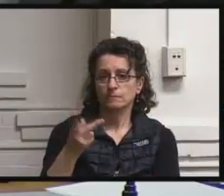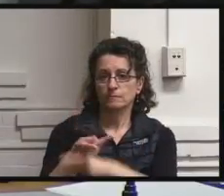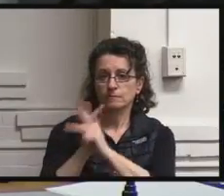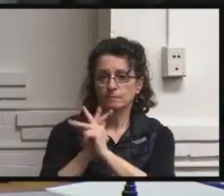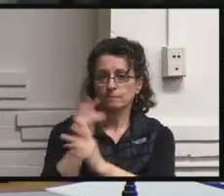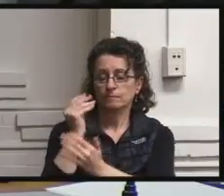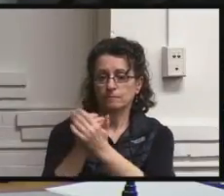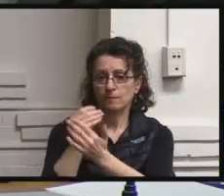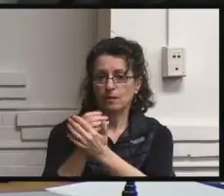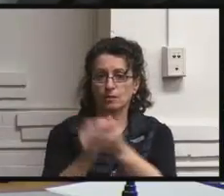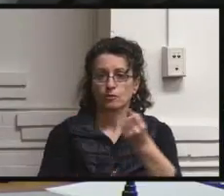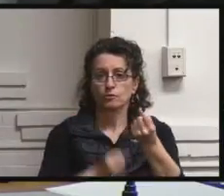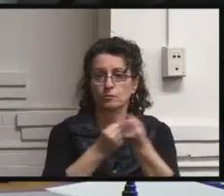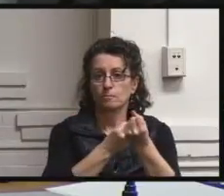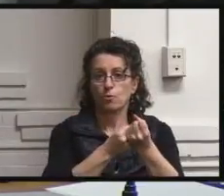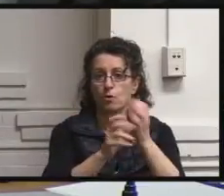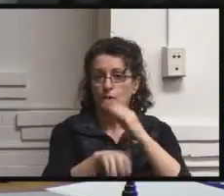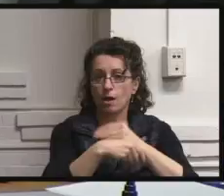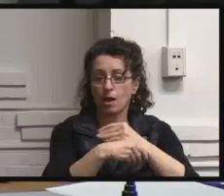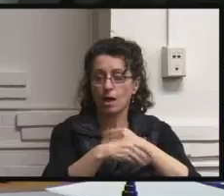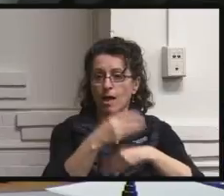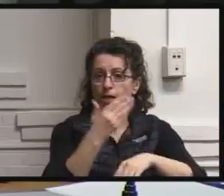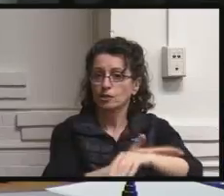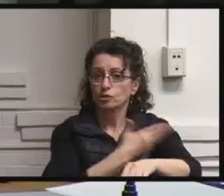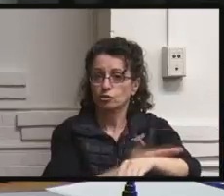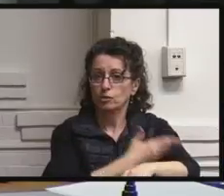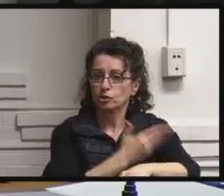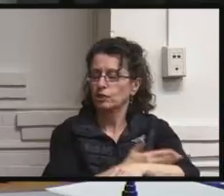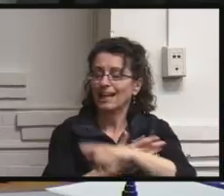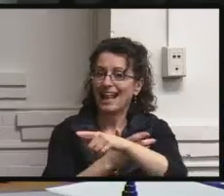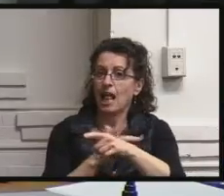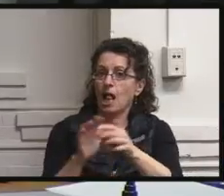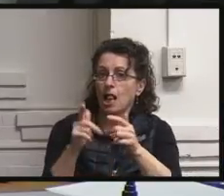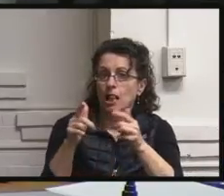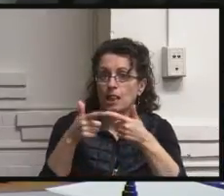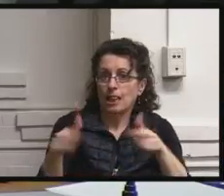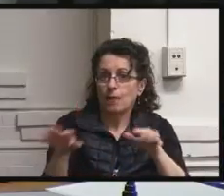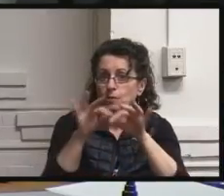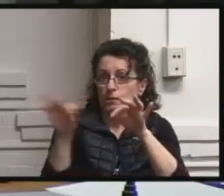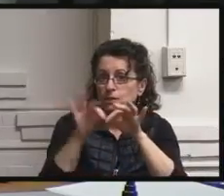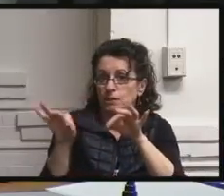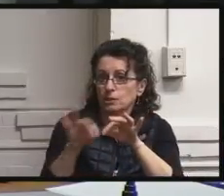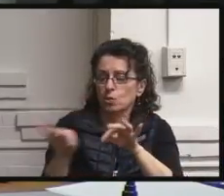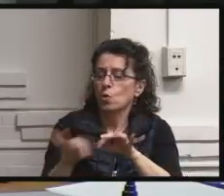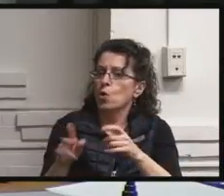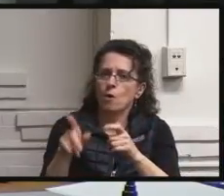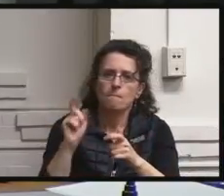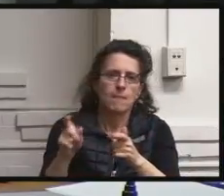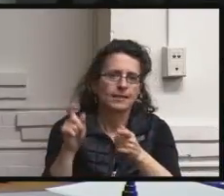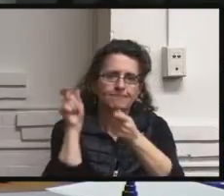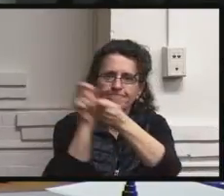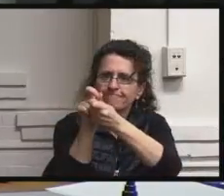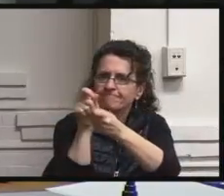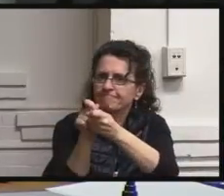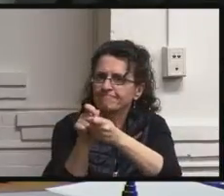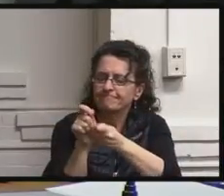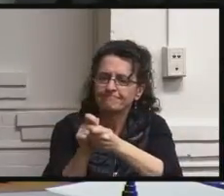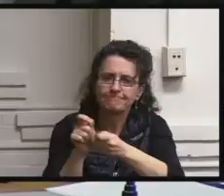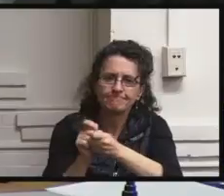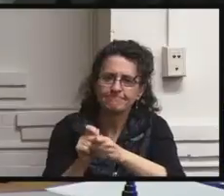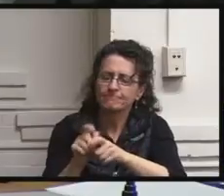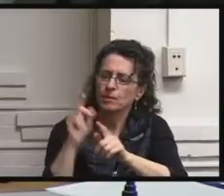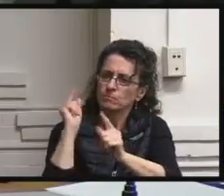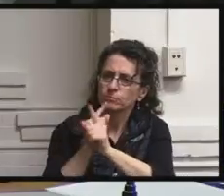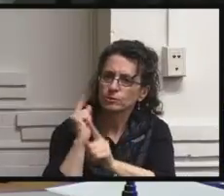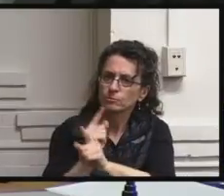support additional construction needs to be very precisely phrased, needs to go first to